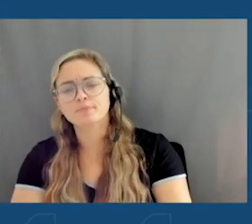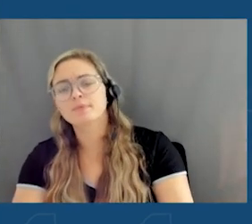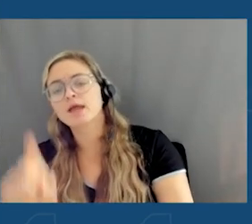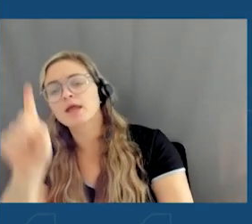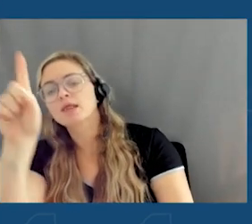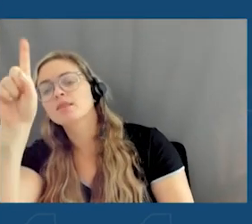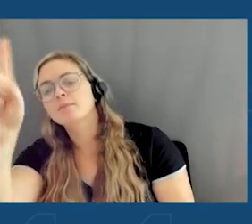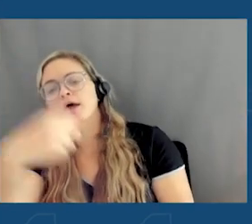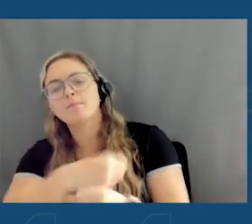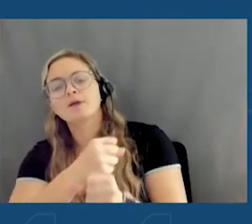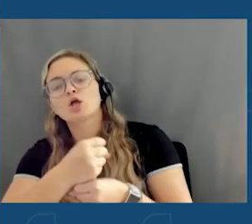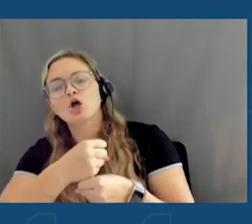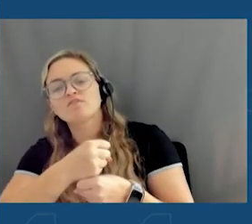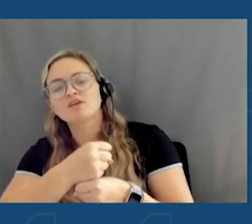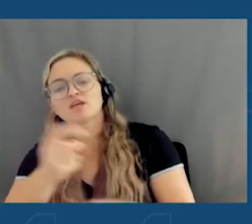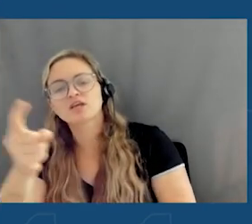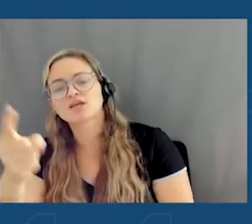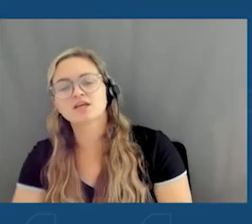coffee.